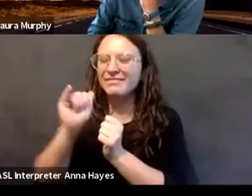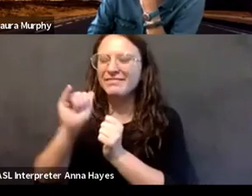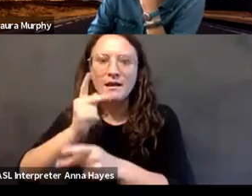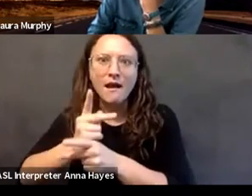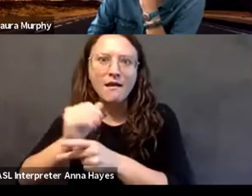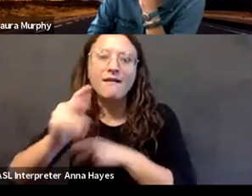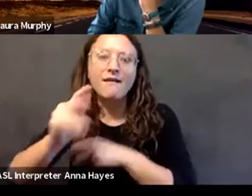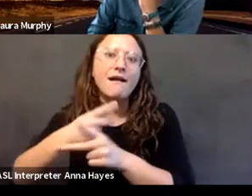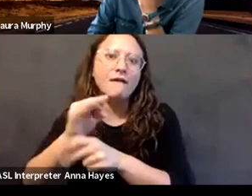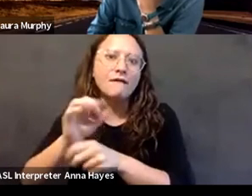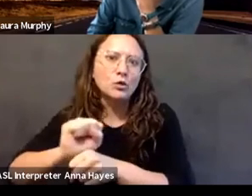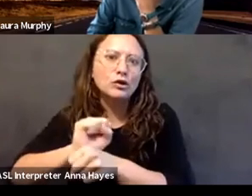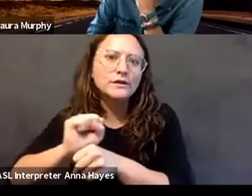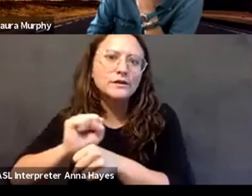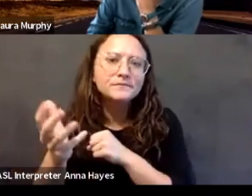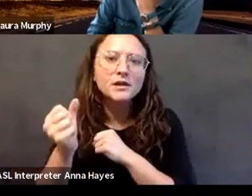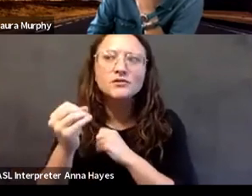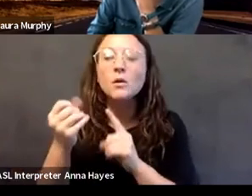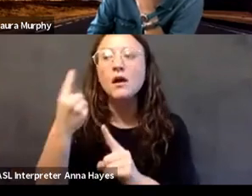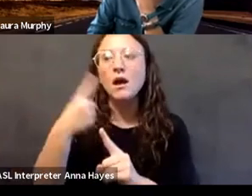like at the forefront of my mind.